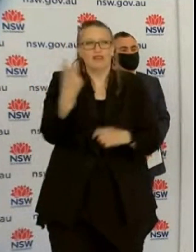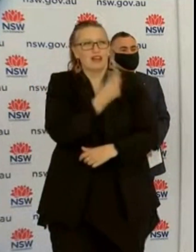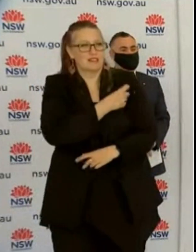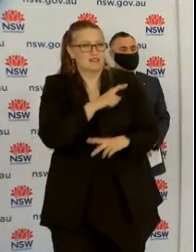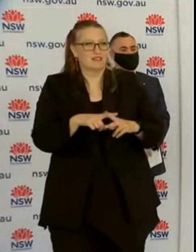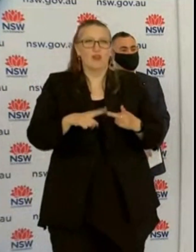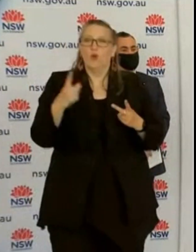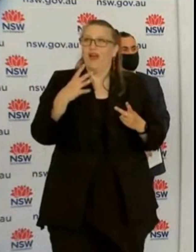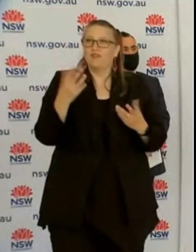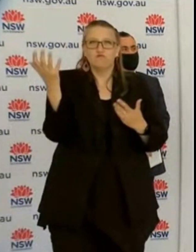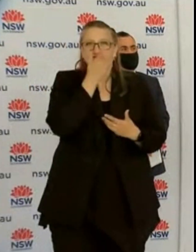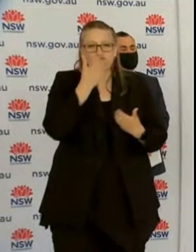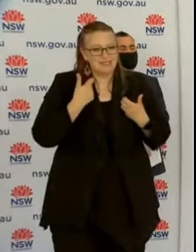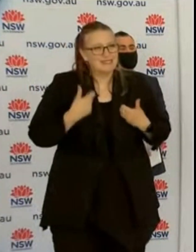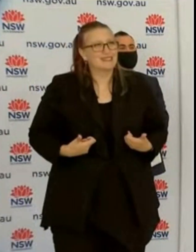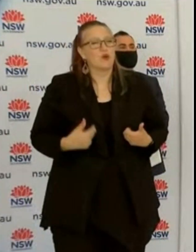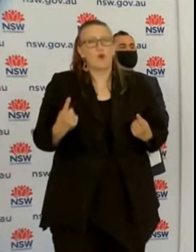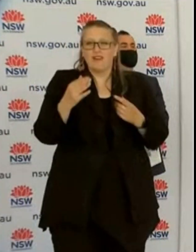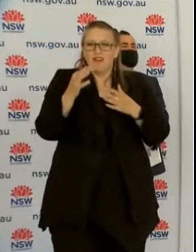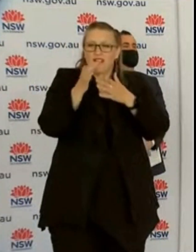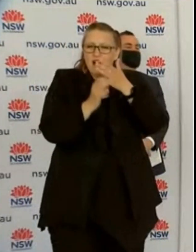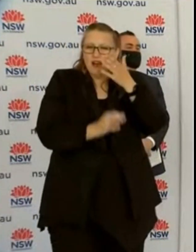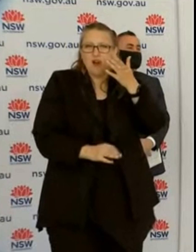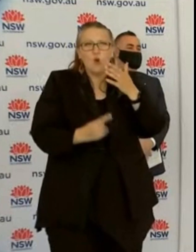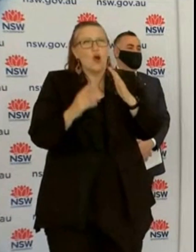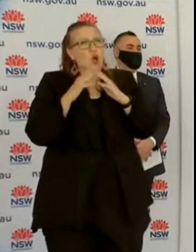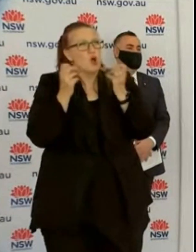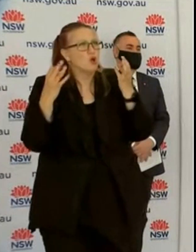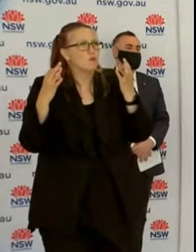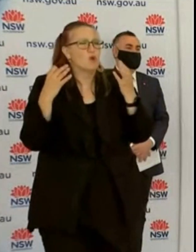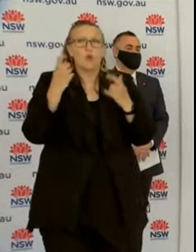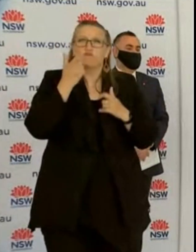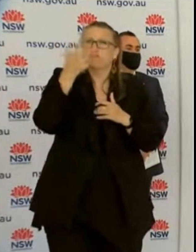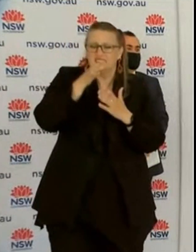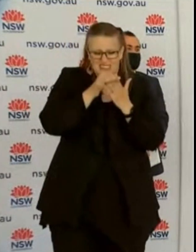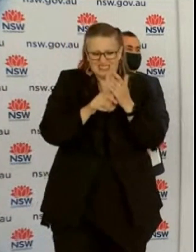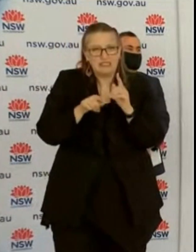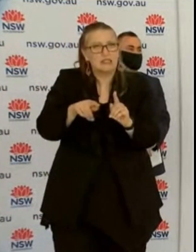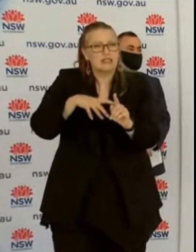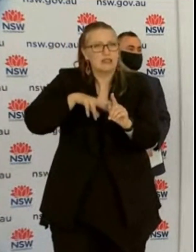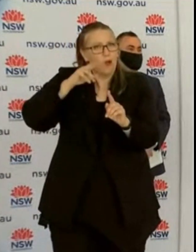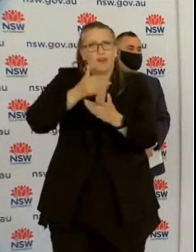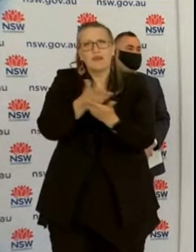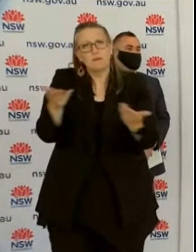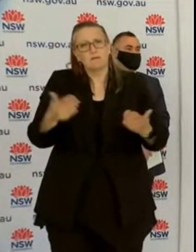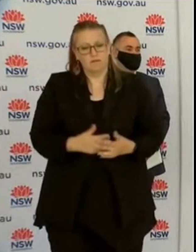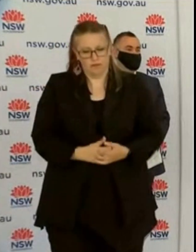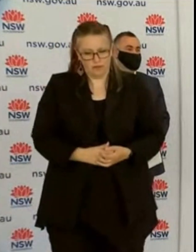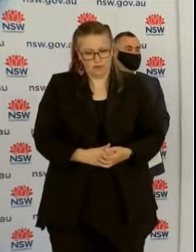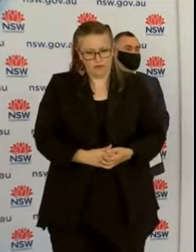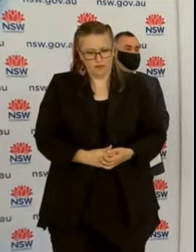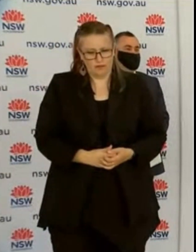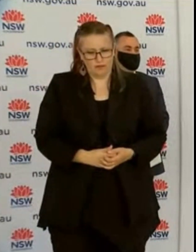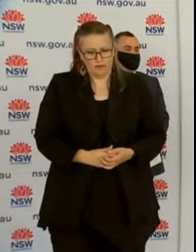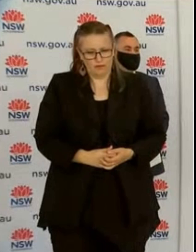bush. So what we're doing now is, given we're at 75% first dose, which is fantastic, I won't sleep until we get over 80% first dose, because then I'll